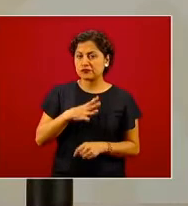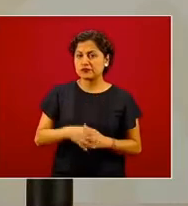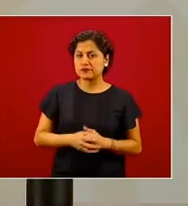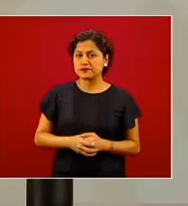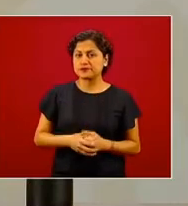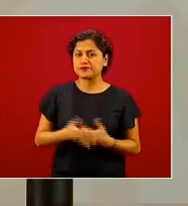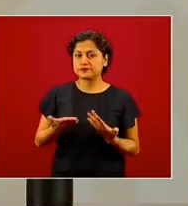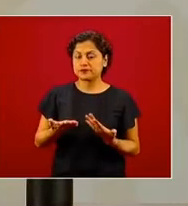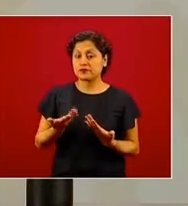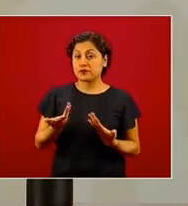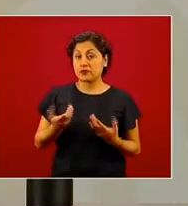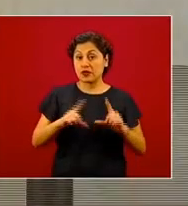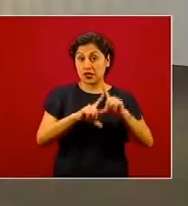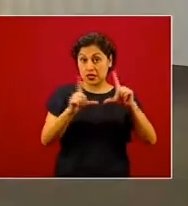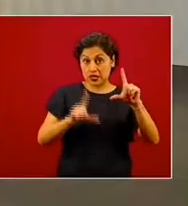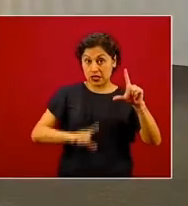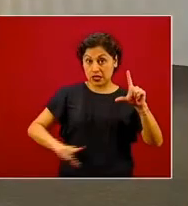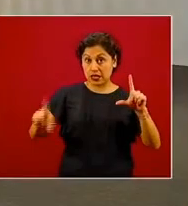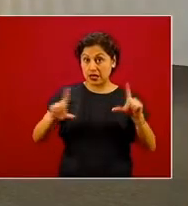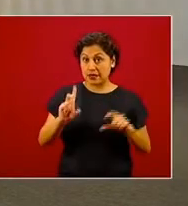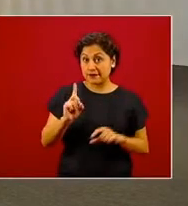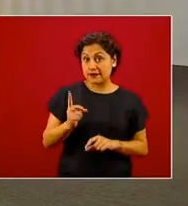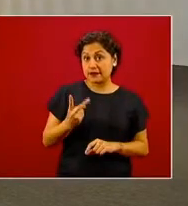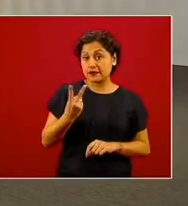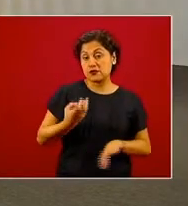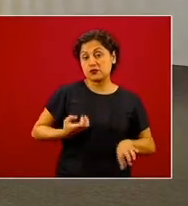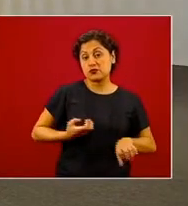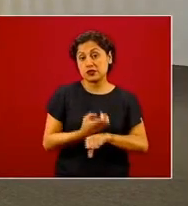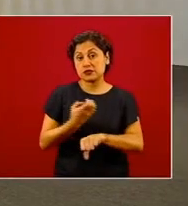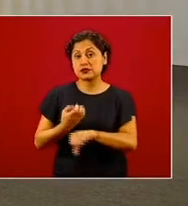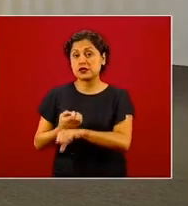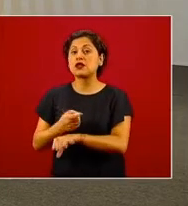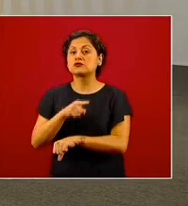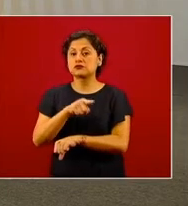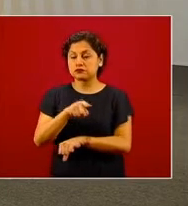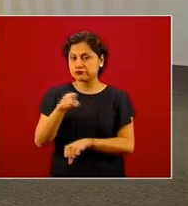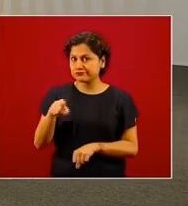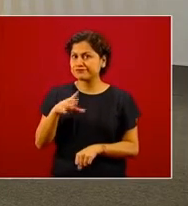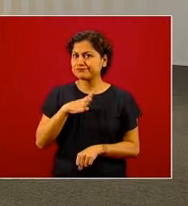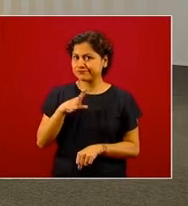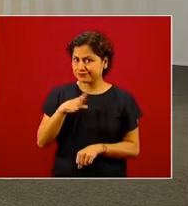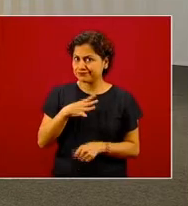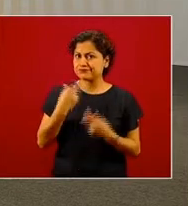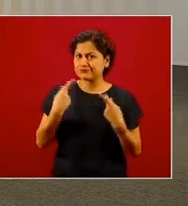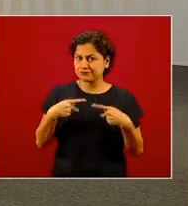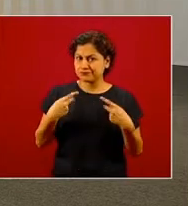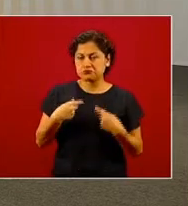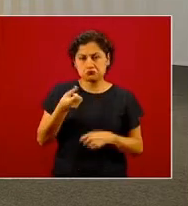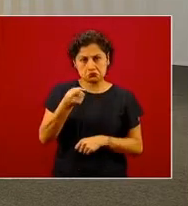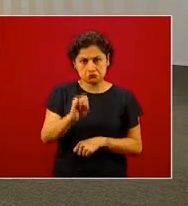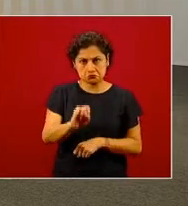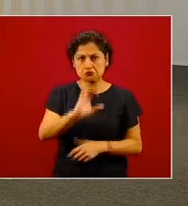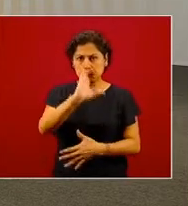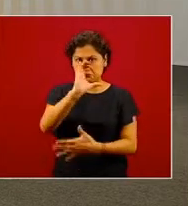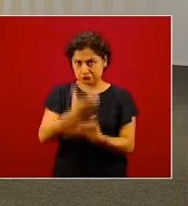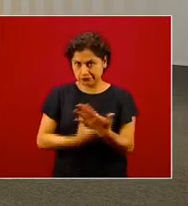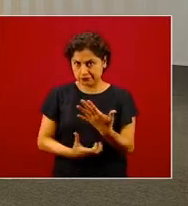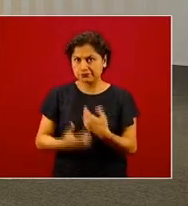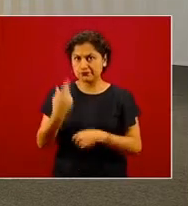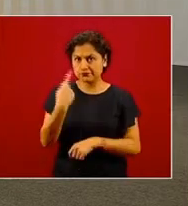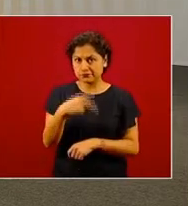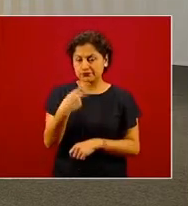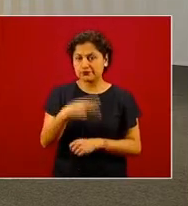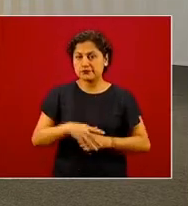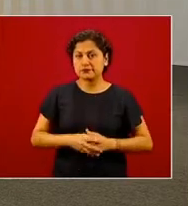So that means in the 32 state ministries of health that we have in the country, we have this type